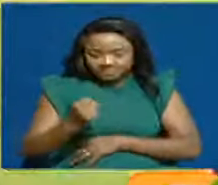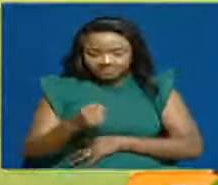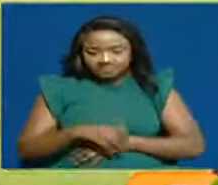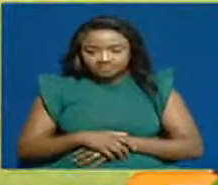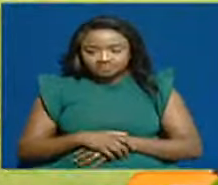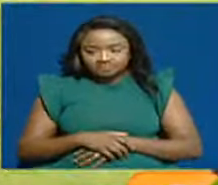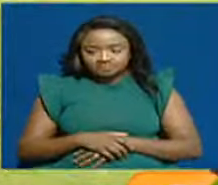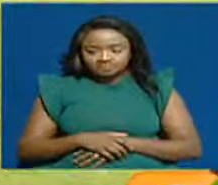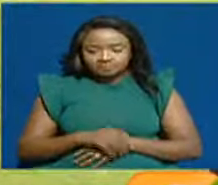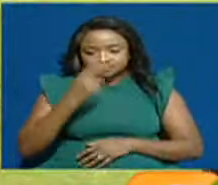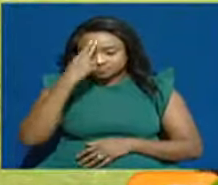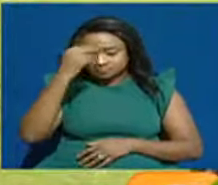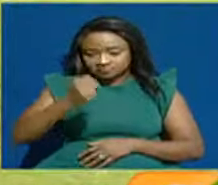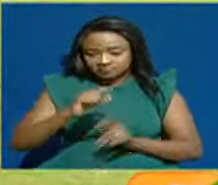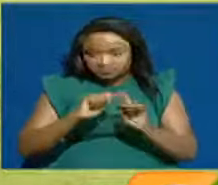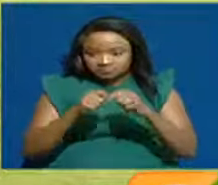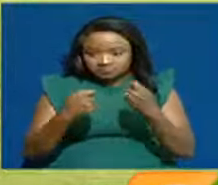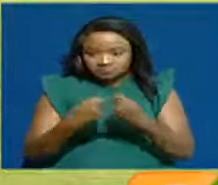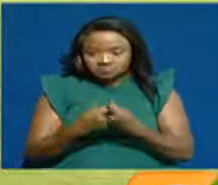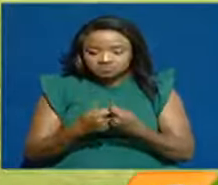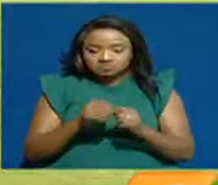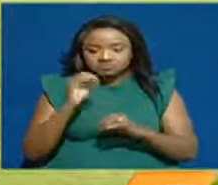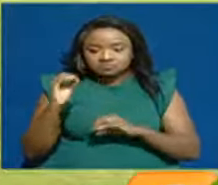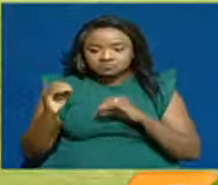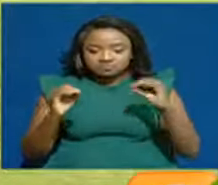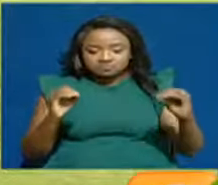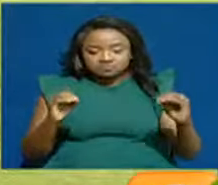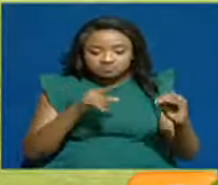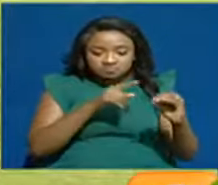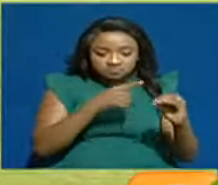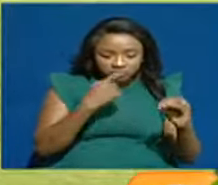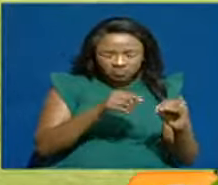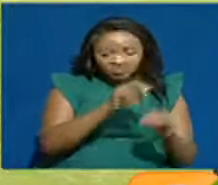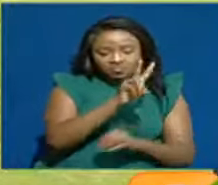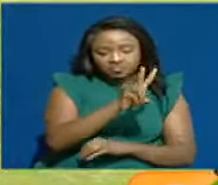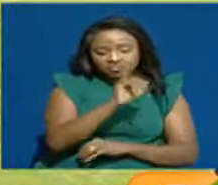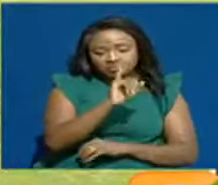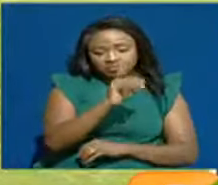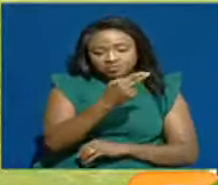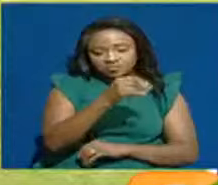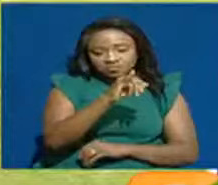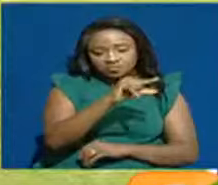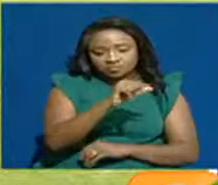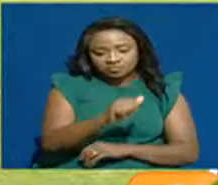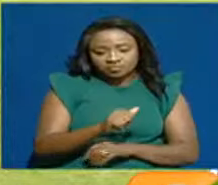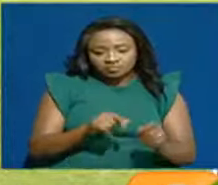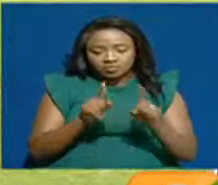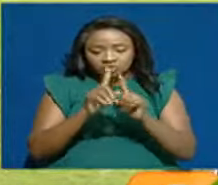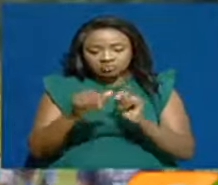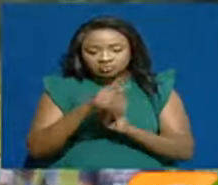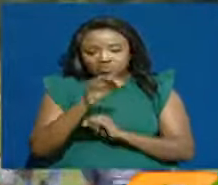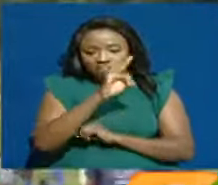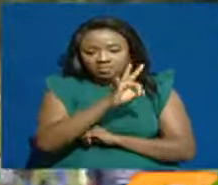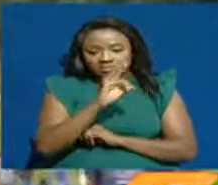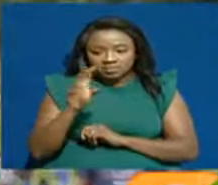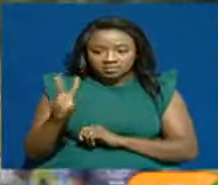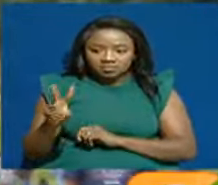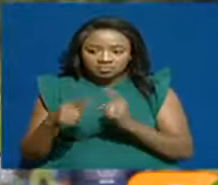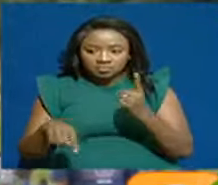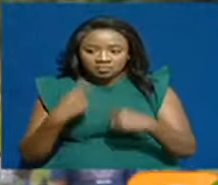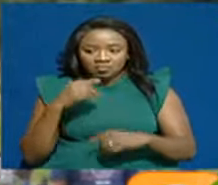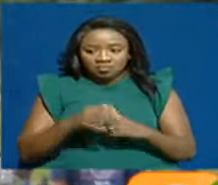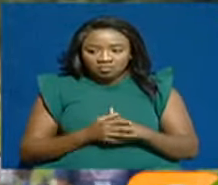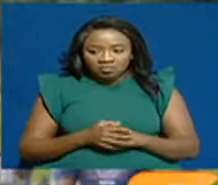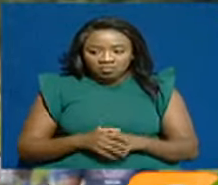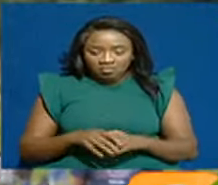Kajiado FC drew 0-0 with Vihiga Bullets FC, with Mulembe FC registering a 3-2 win against NCF.